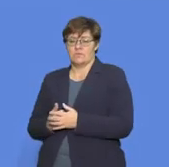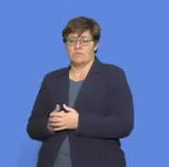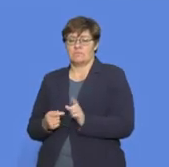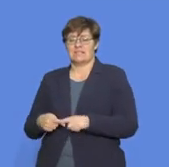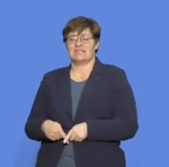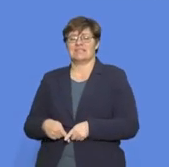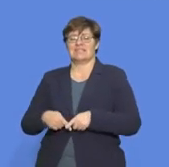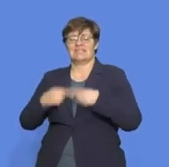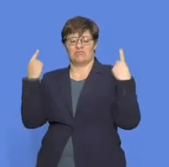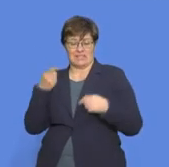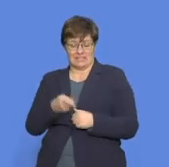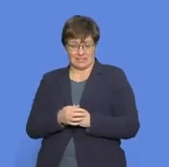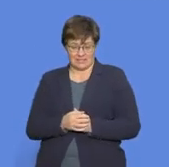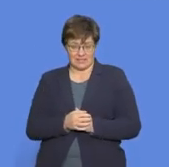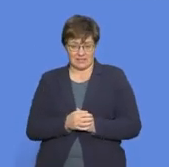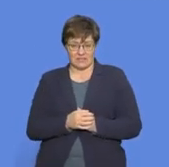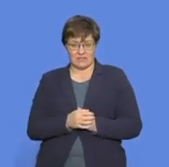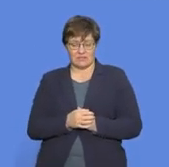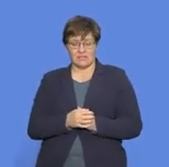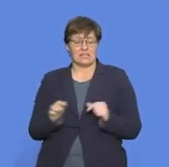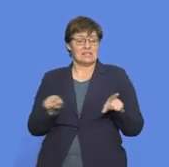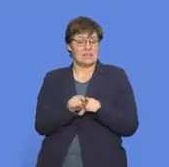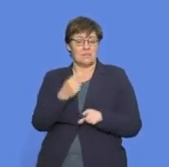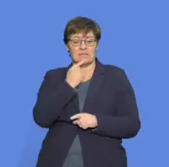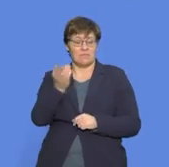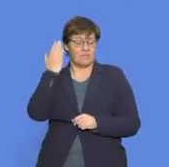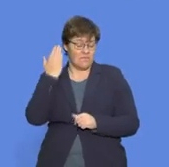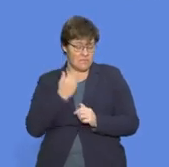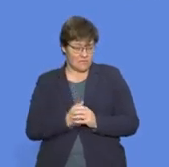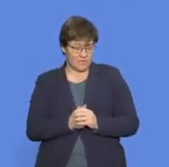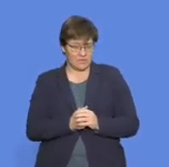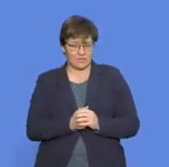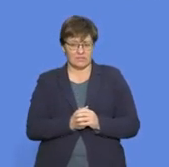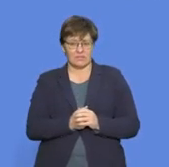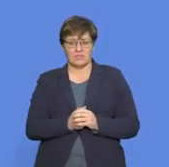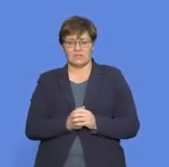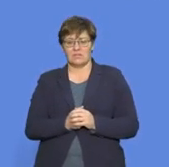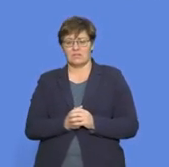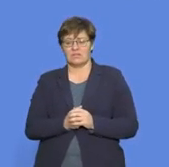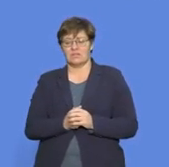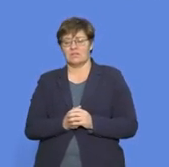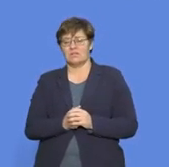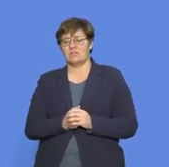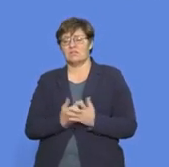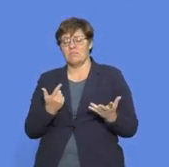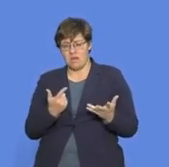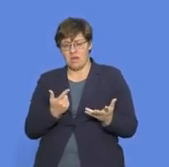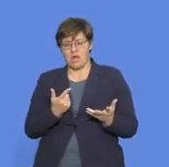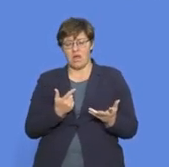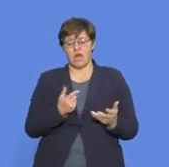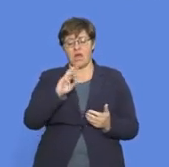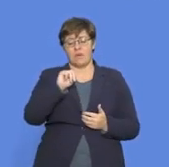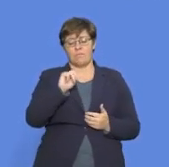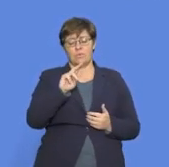it's a totally different organism. Okay, and as I said when we were going through this, is that it would be mutations